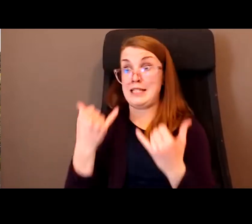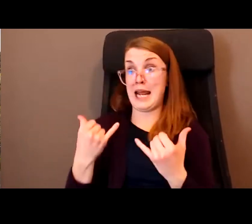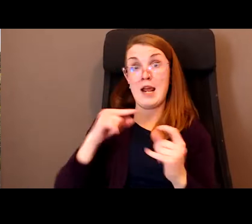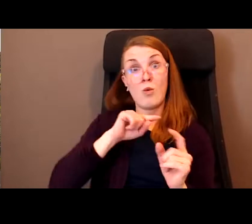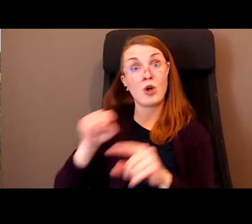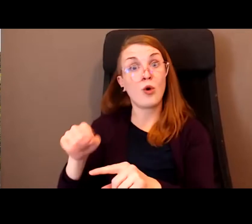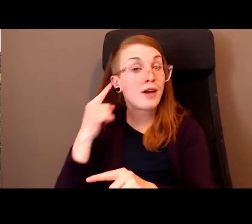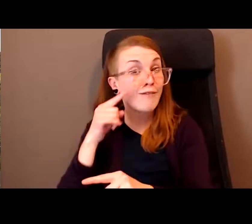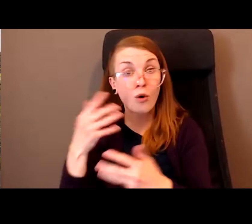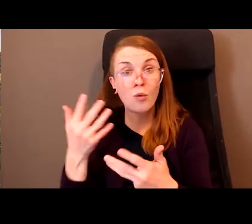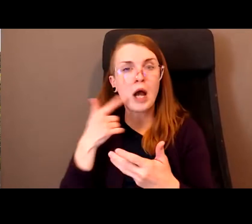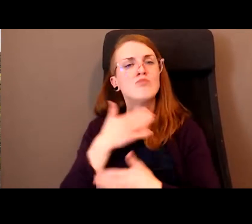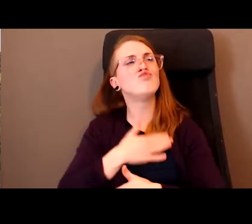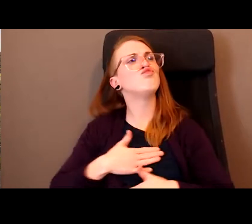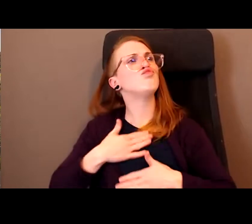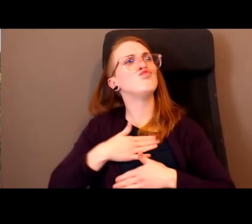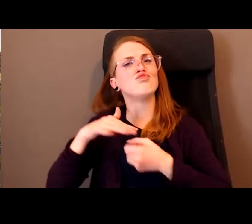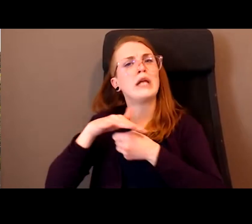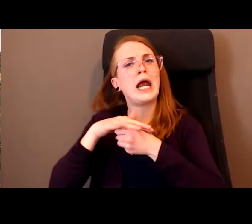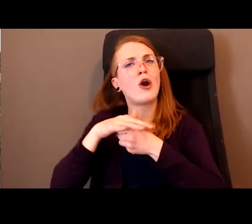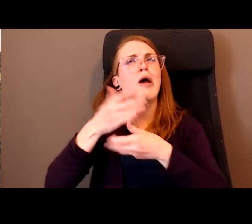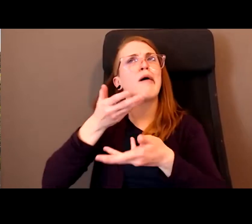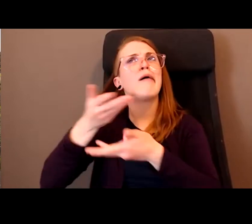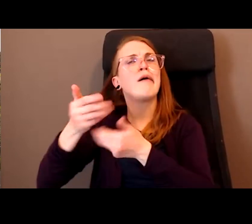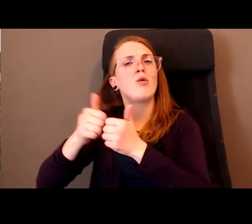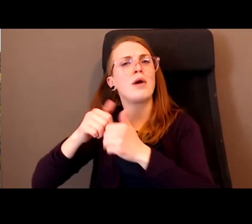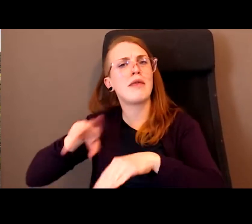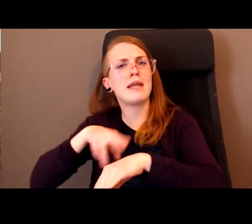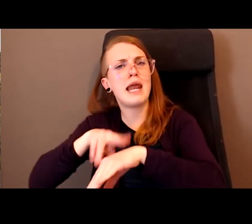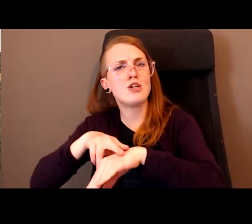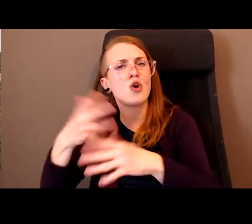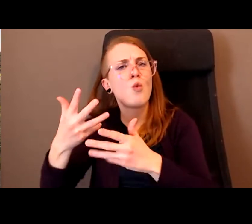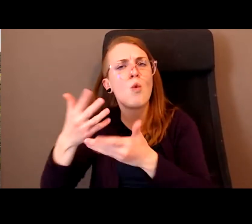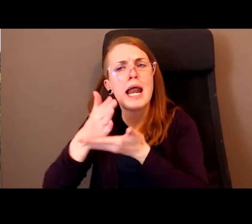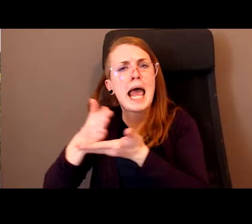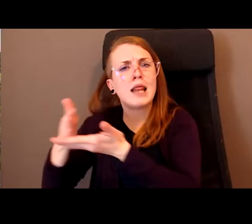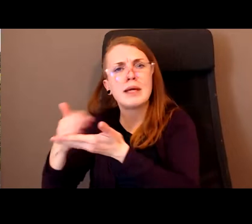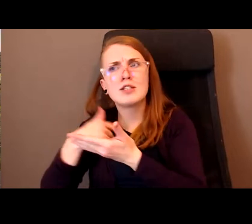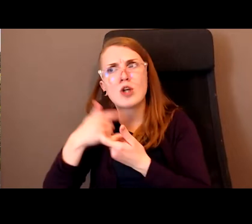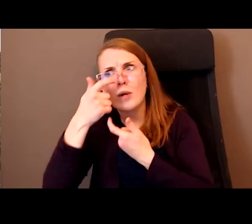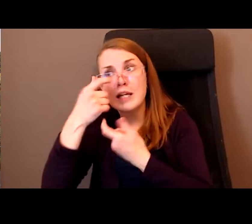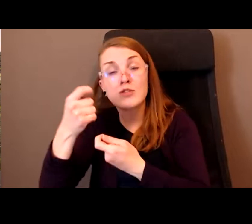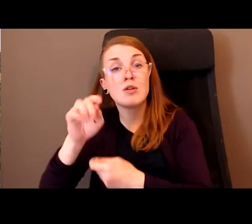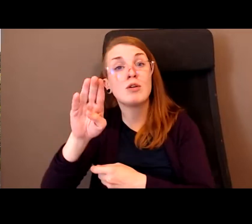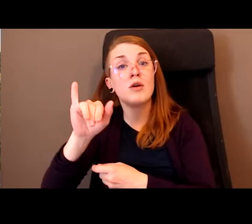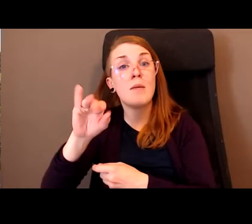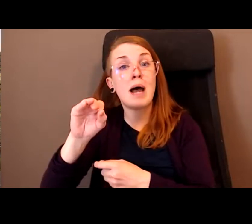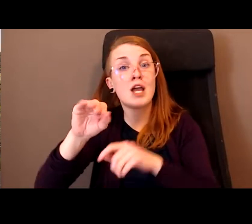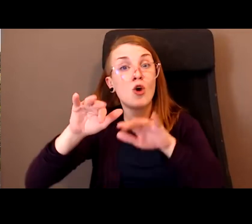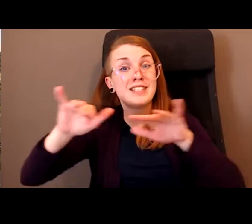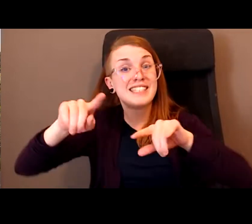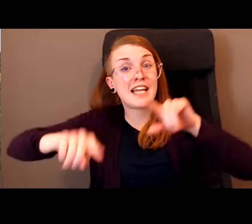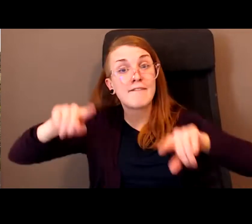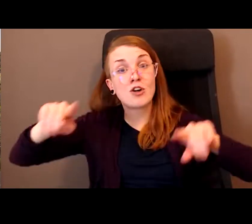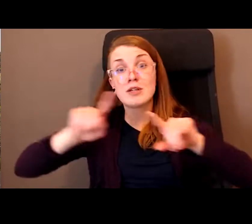the site, commune with nature, and what are the elements that we're interested in. And some of those are biodiversity, the plant communities that are